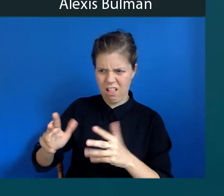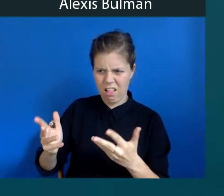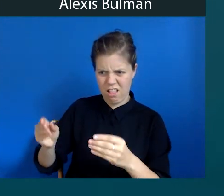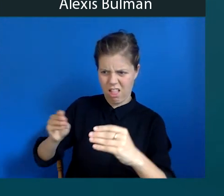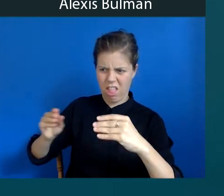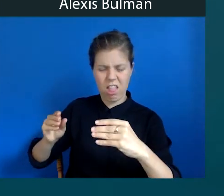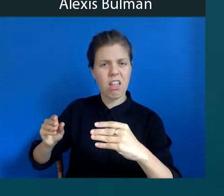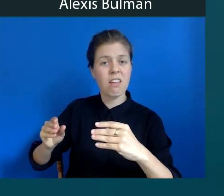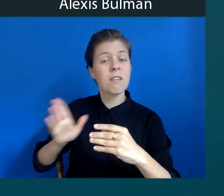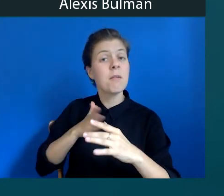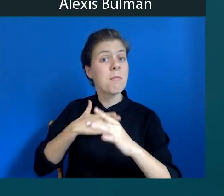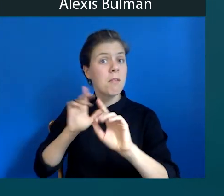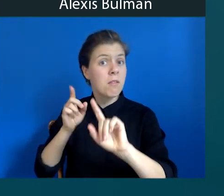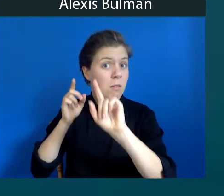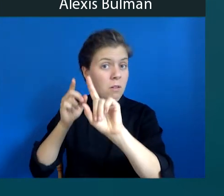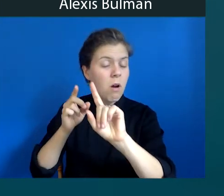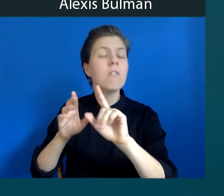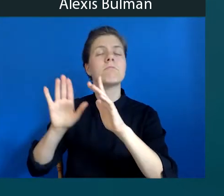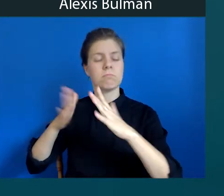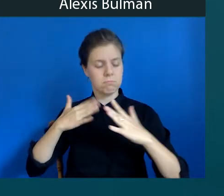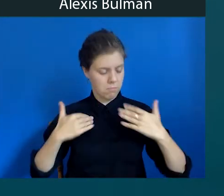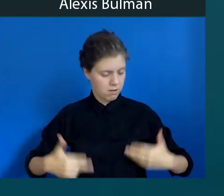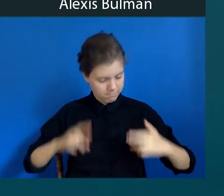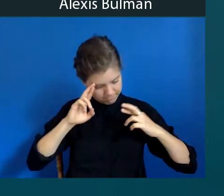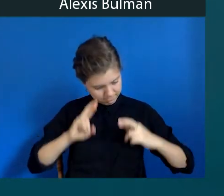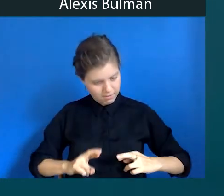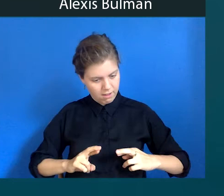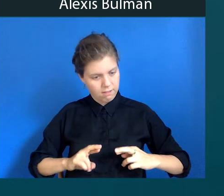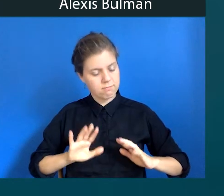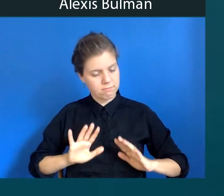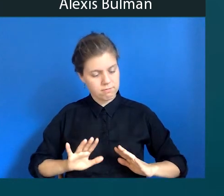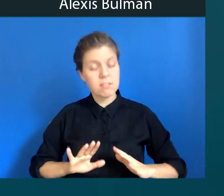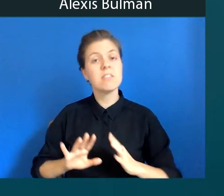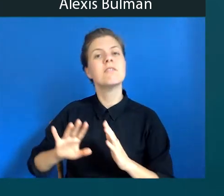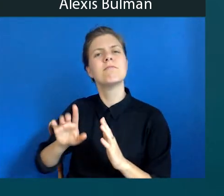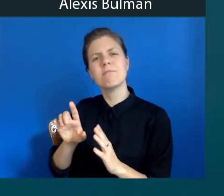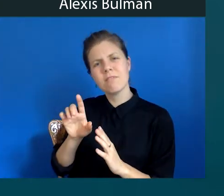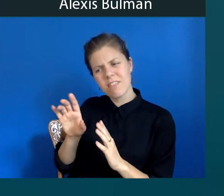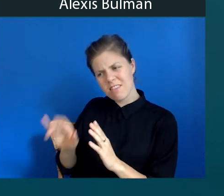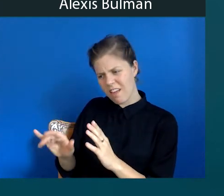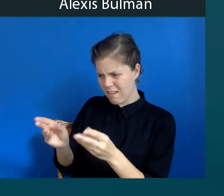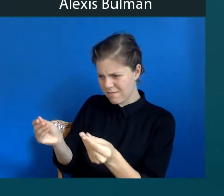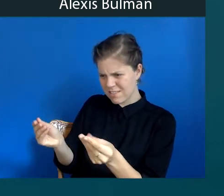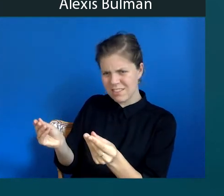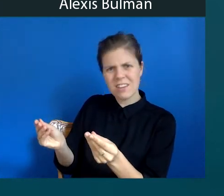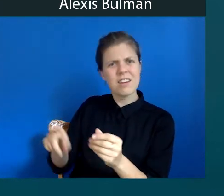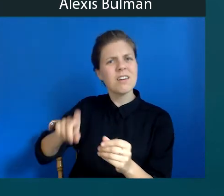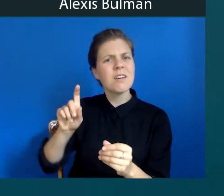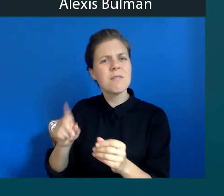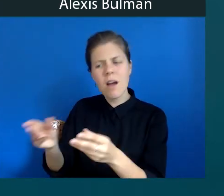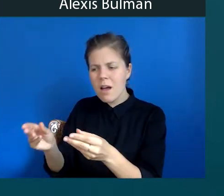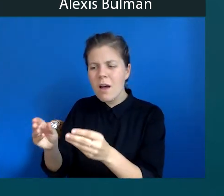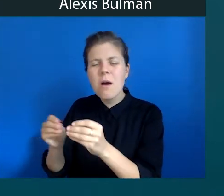since a goal of mine was to account for my body while I was making this artwork, it meant that I had to take this heavy material and make the pieces